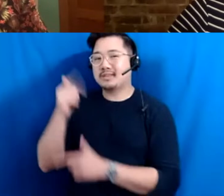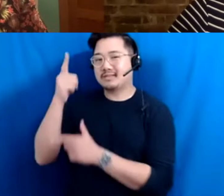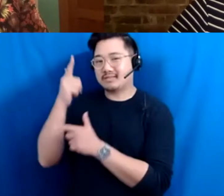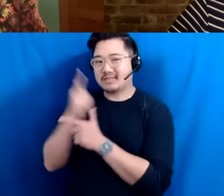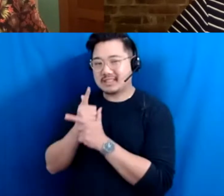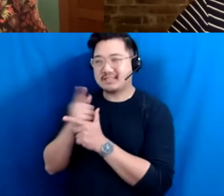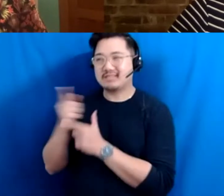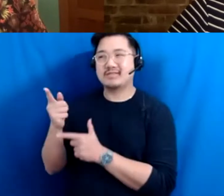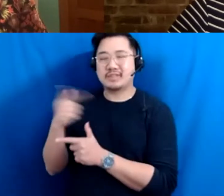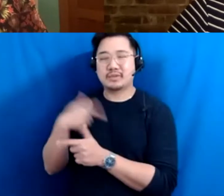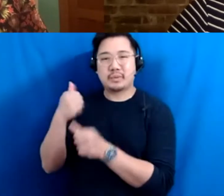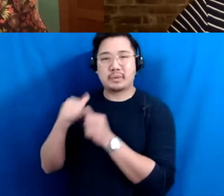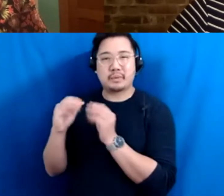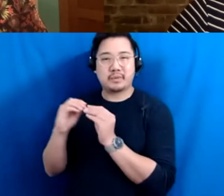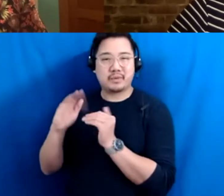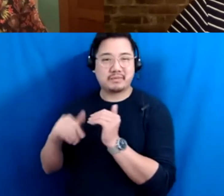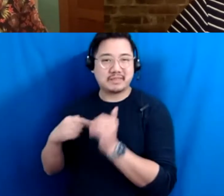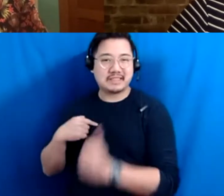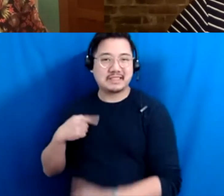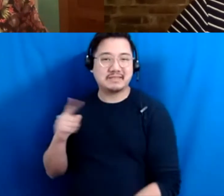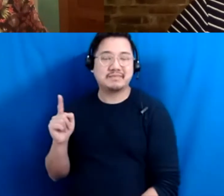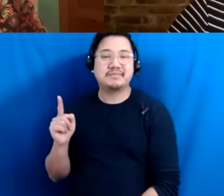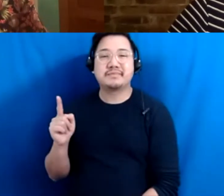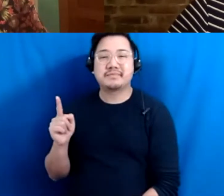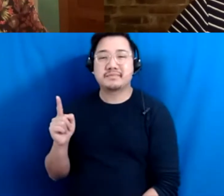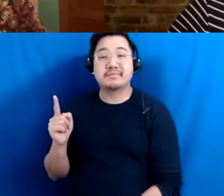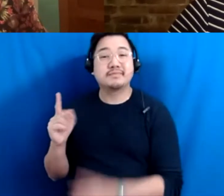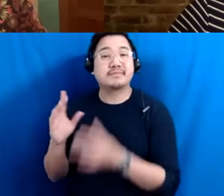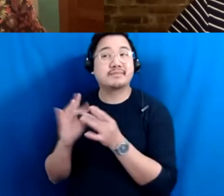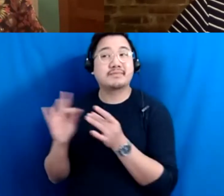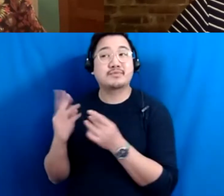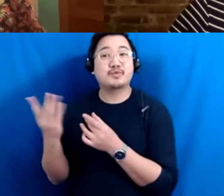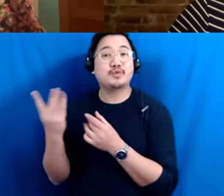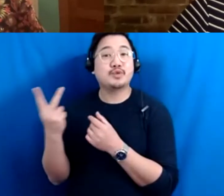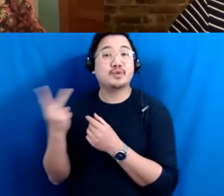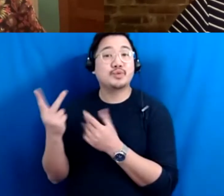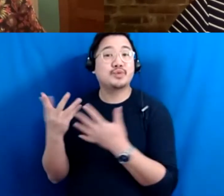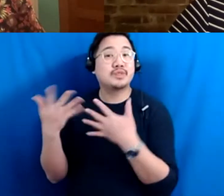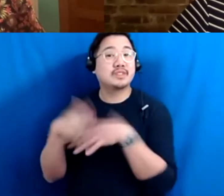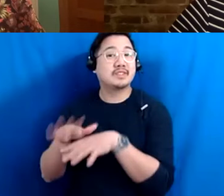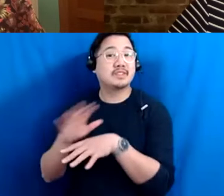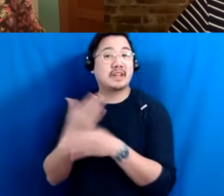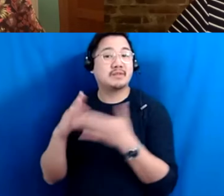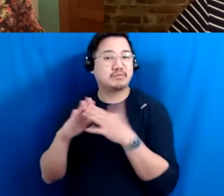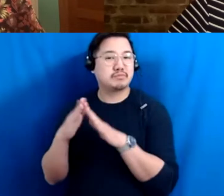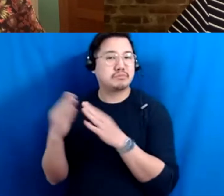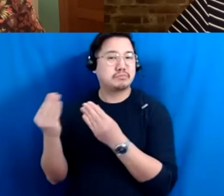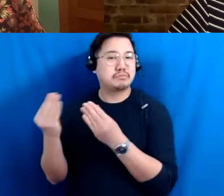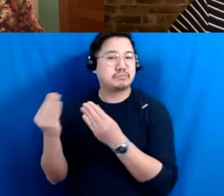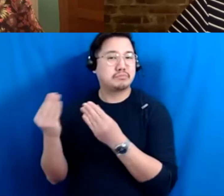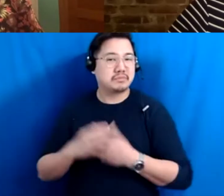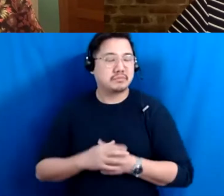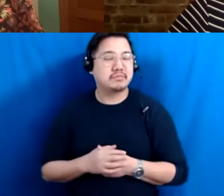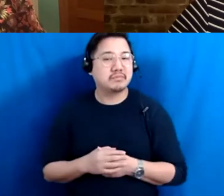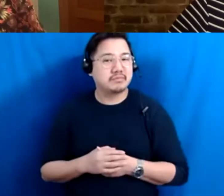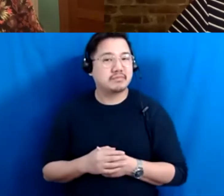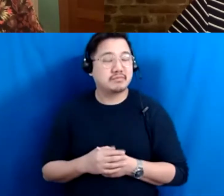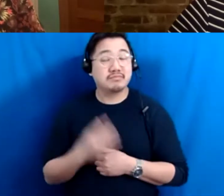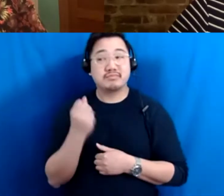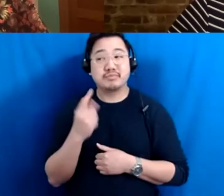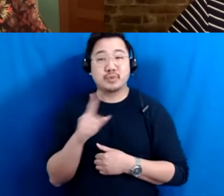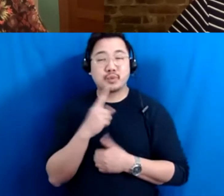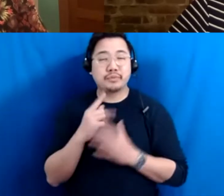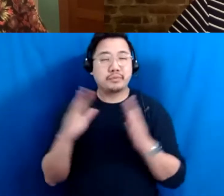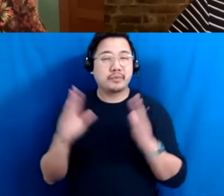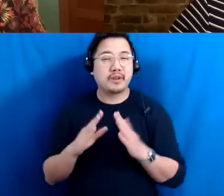do, that we integrated our town. She told me, and it was a city, a small